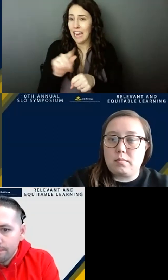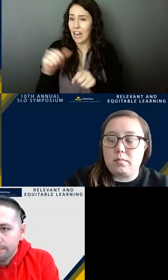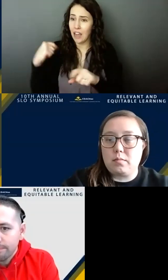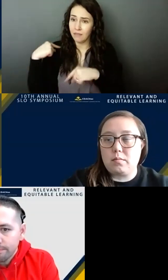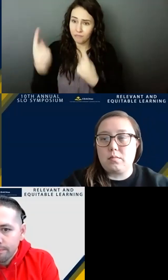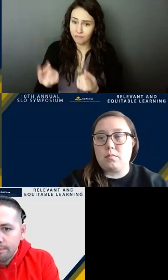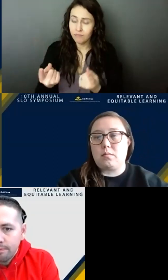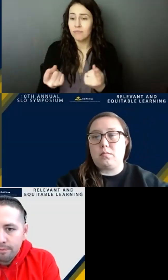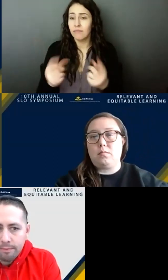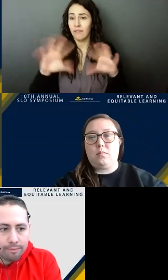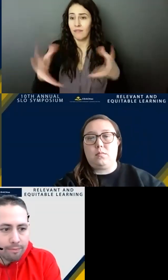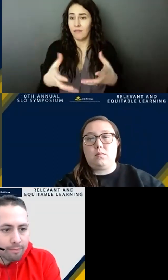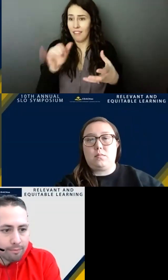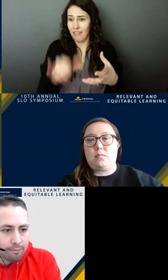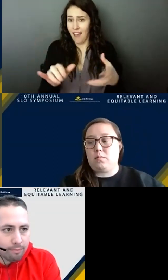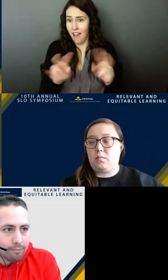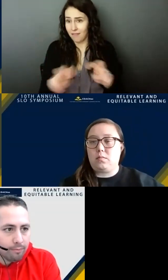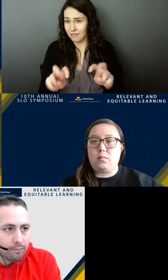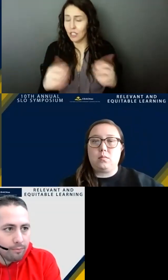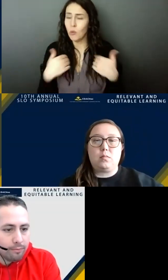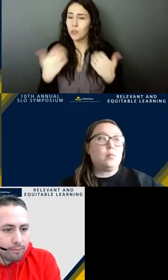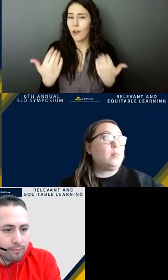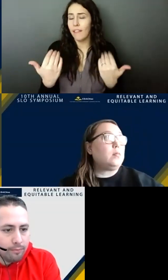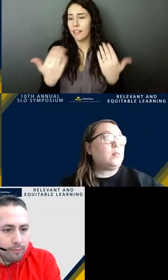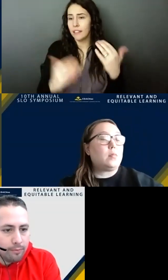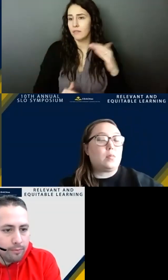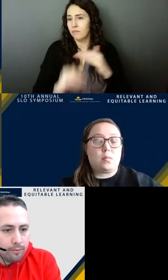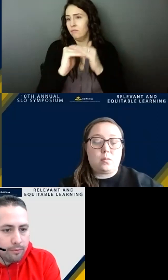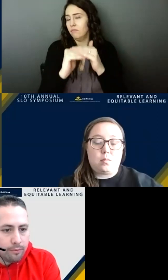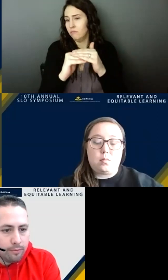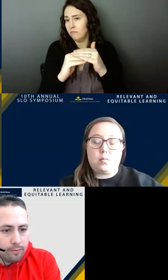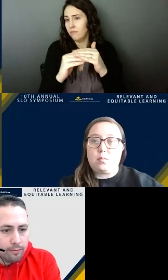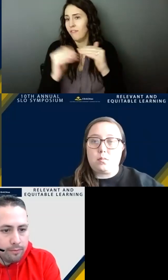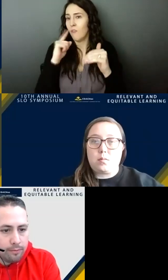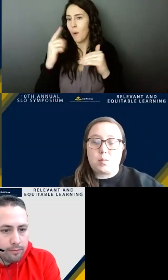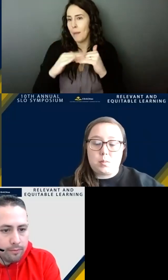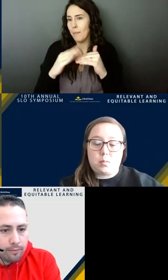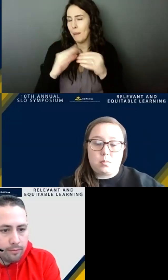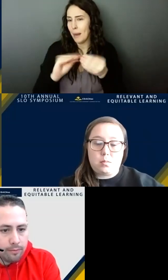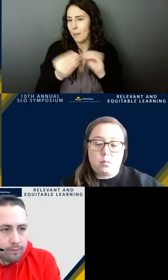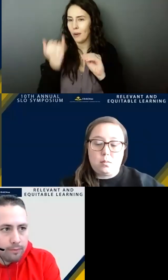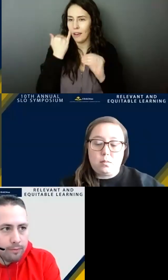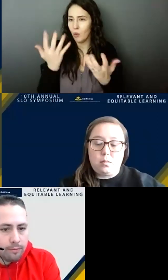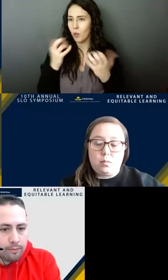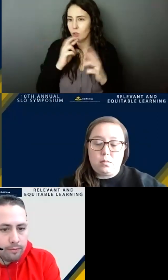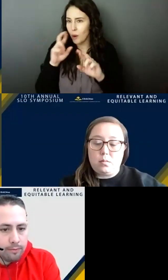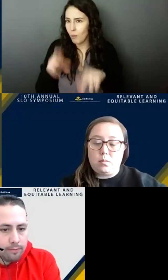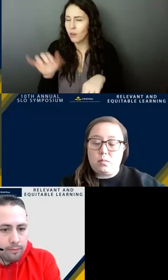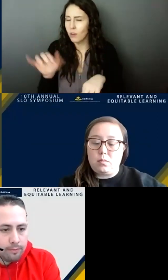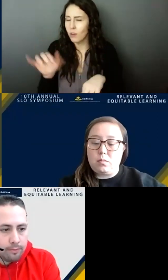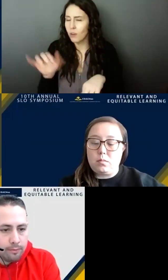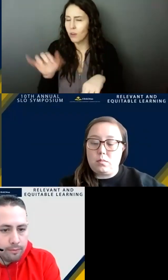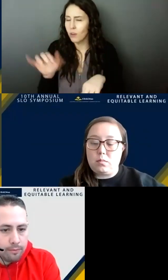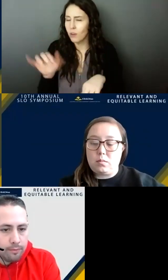threshold of the minimum number if you're going to report it anywhere, like especially at the course level, right? Because courses can be very small, like how